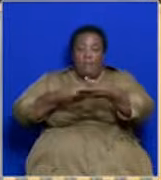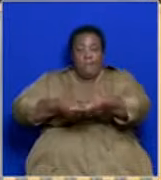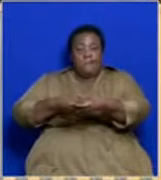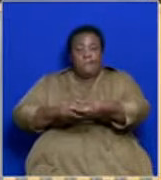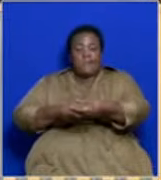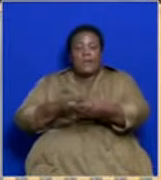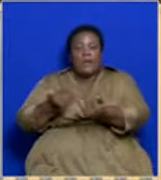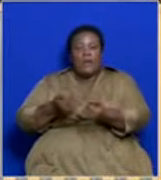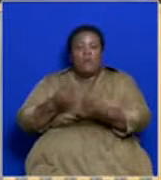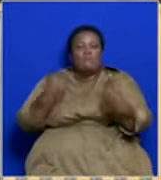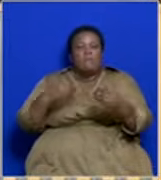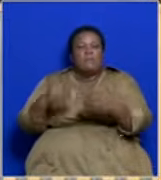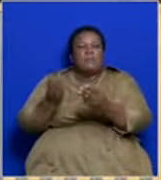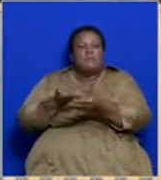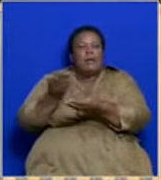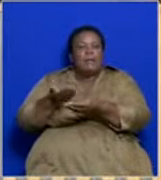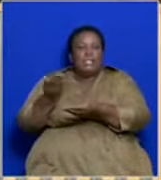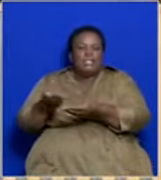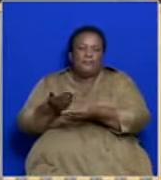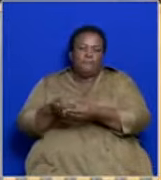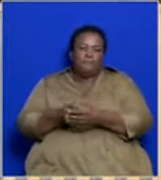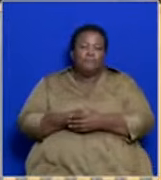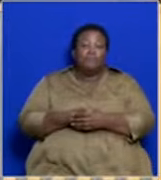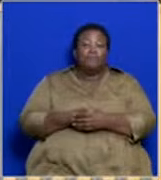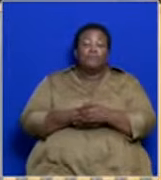if they are